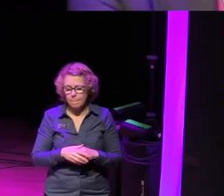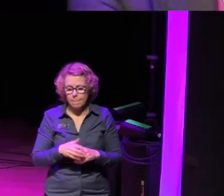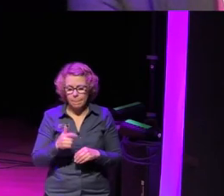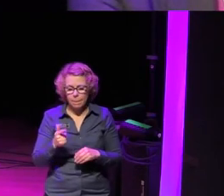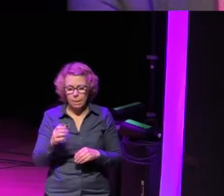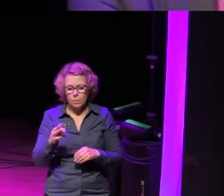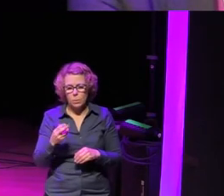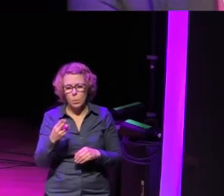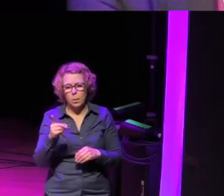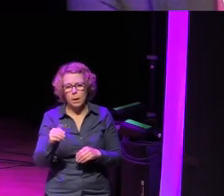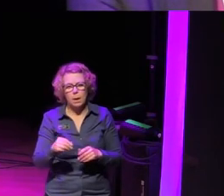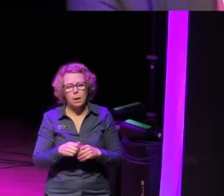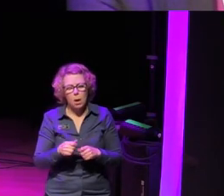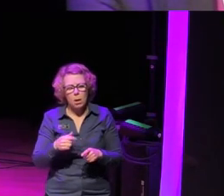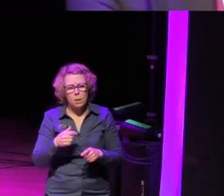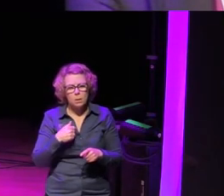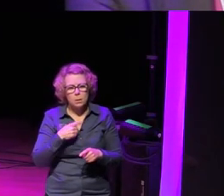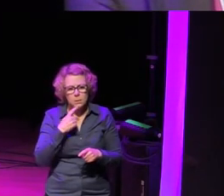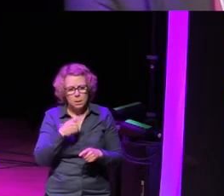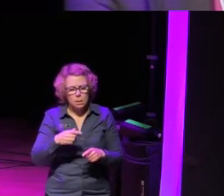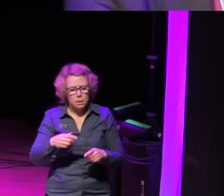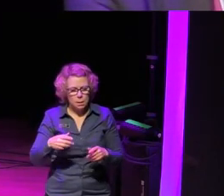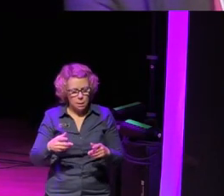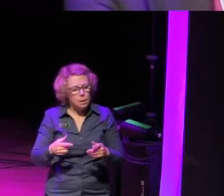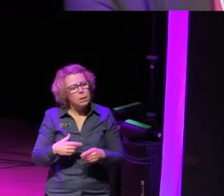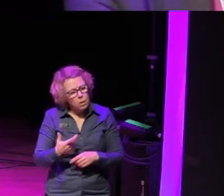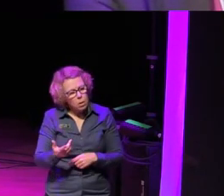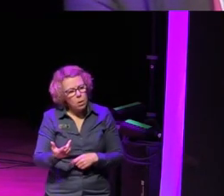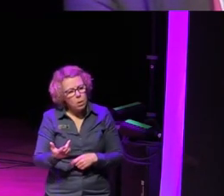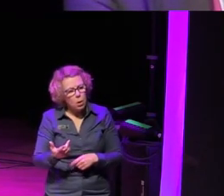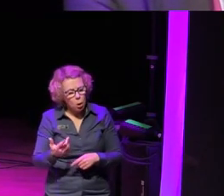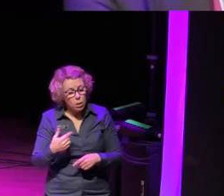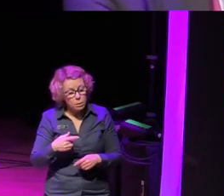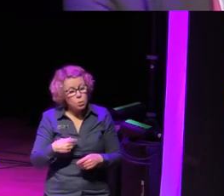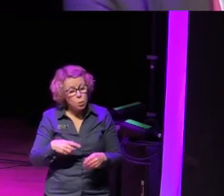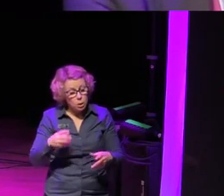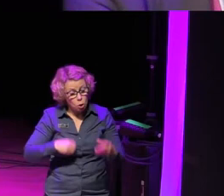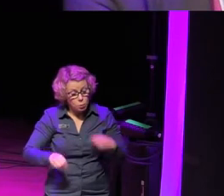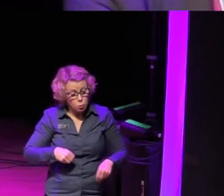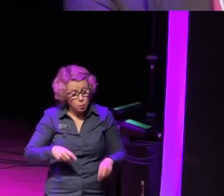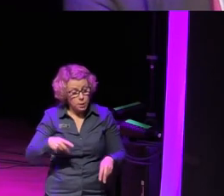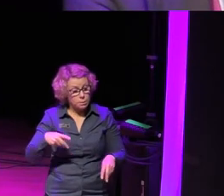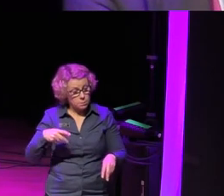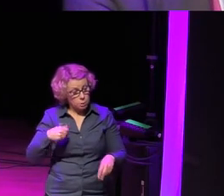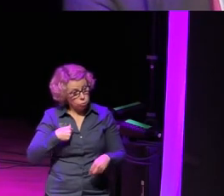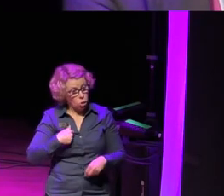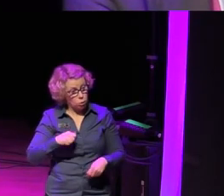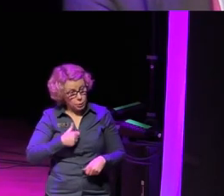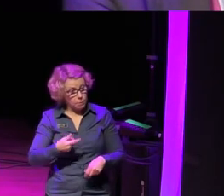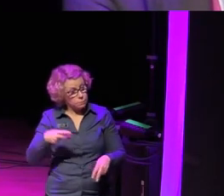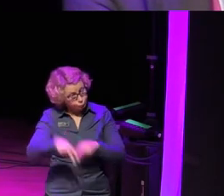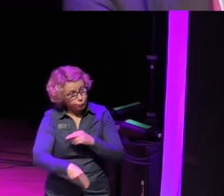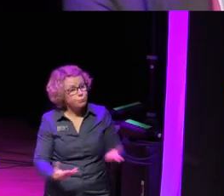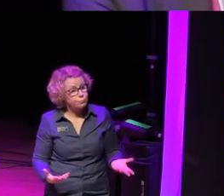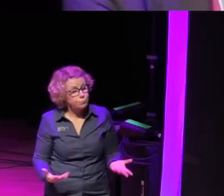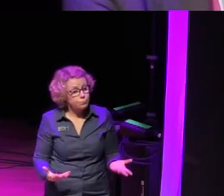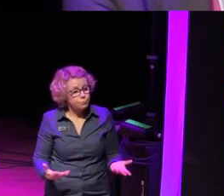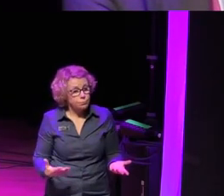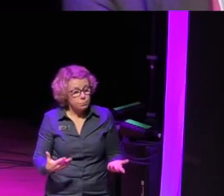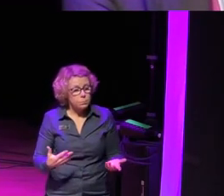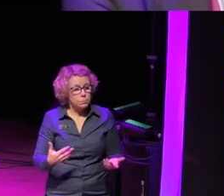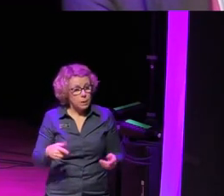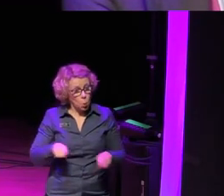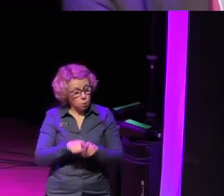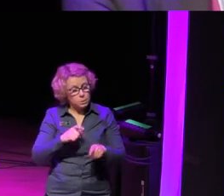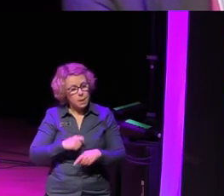that, let's say corruption stops with me. It stops with us. Because I think 50% of the problem